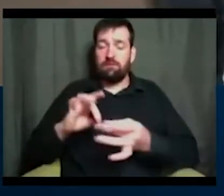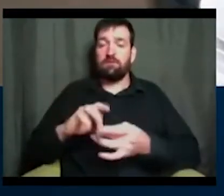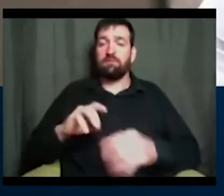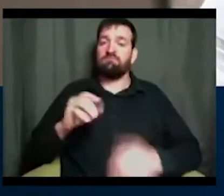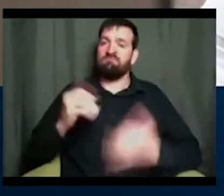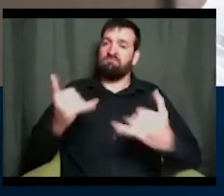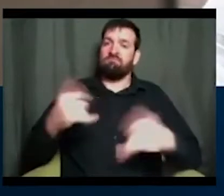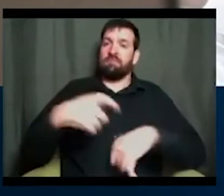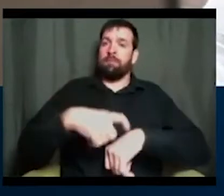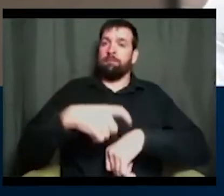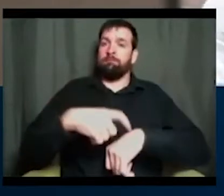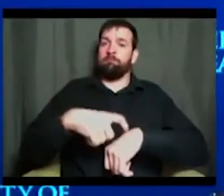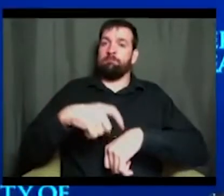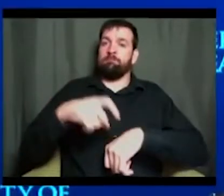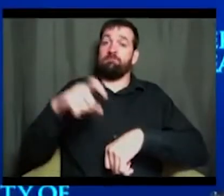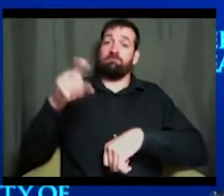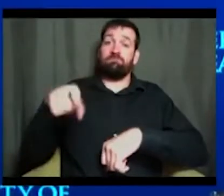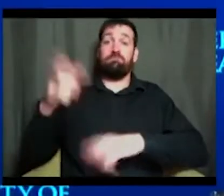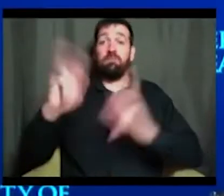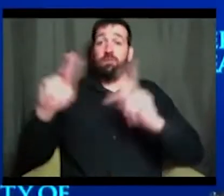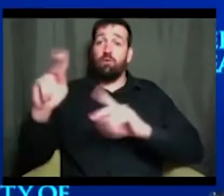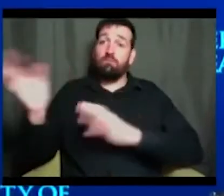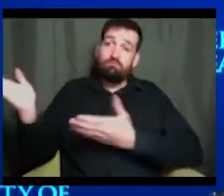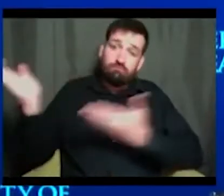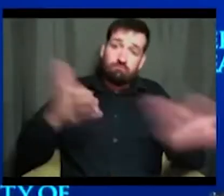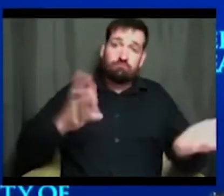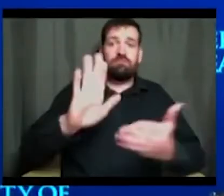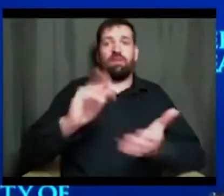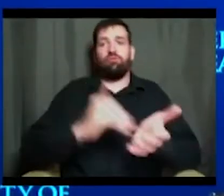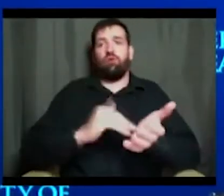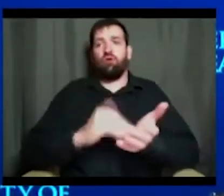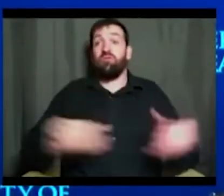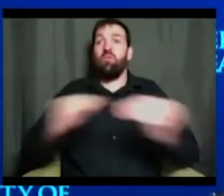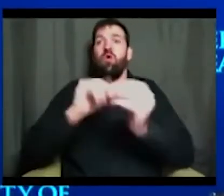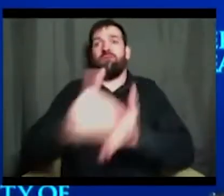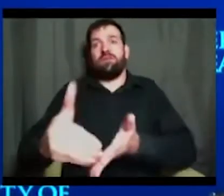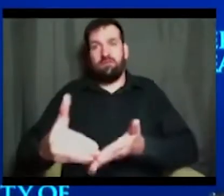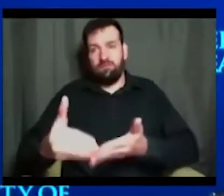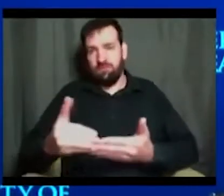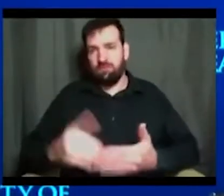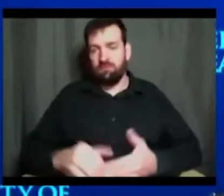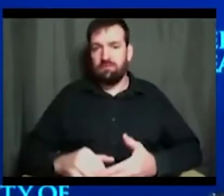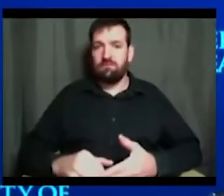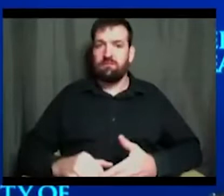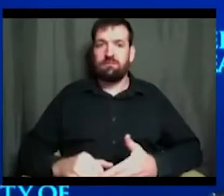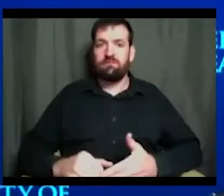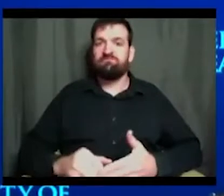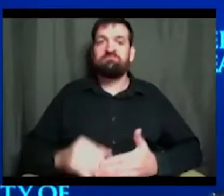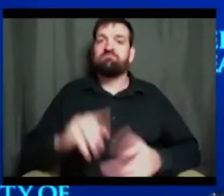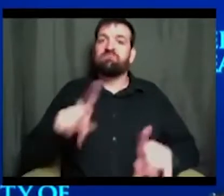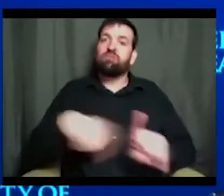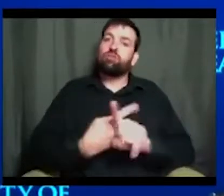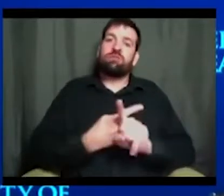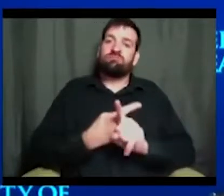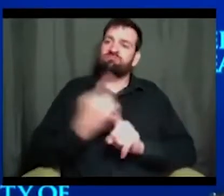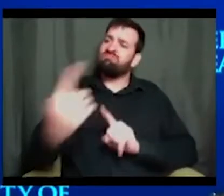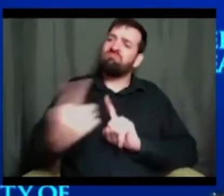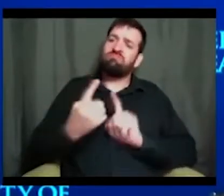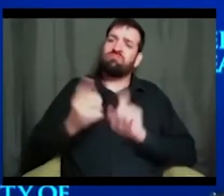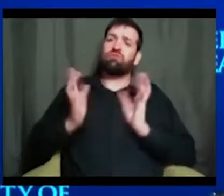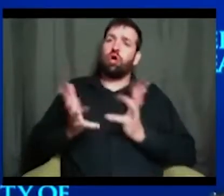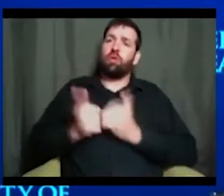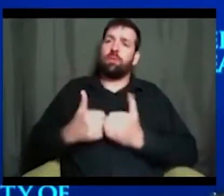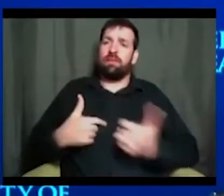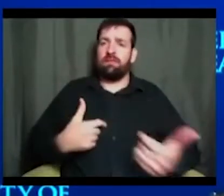people into their doctors even more frequently than we would normally propose they do that. Just come talk to me. I am going to try to